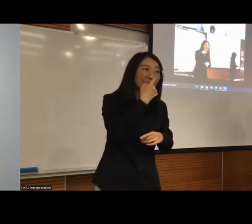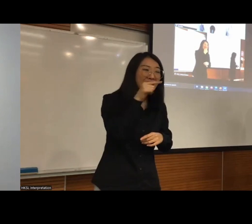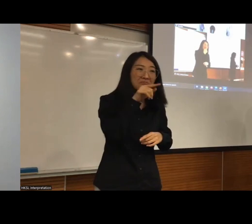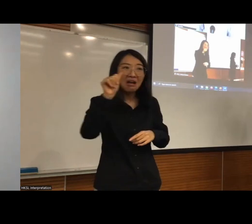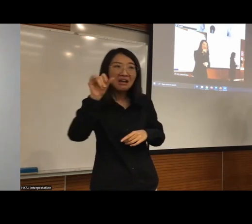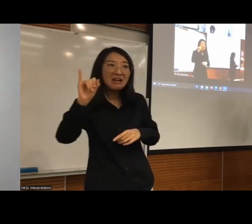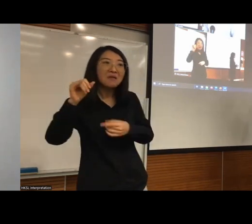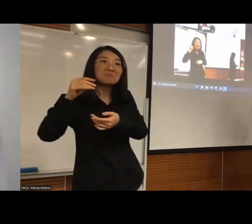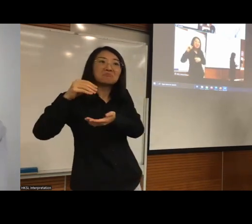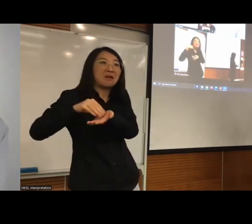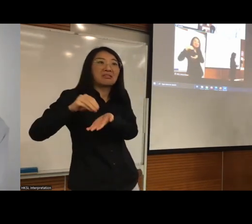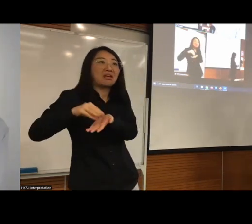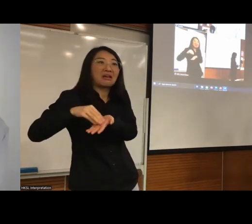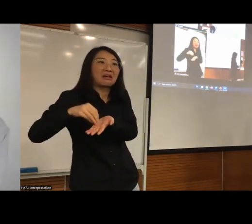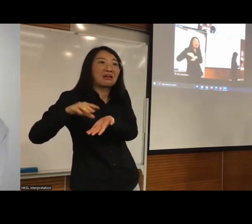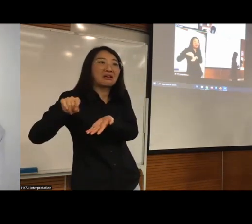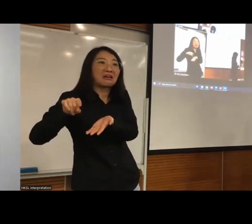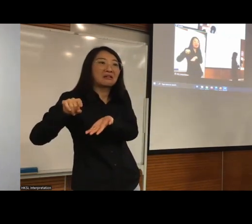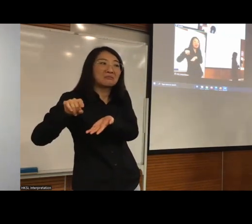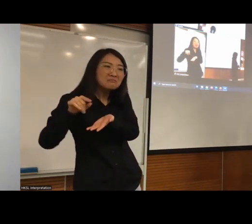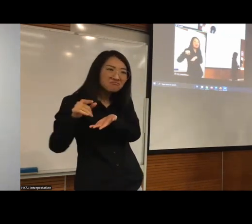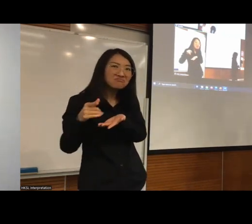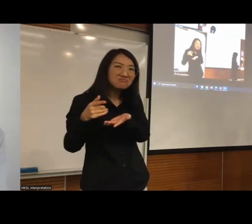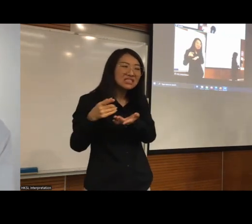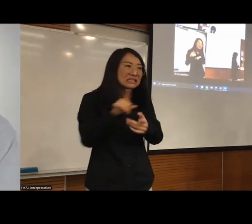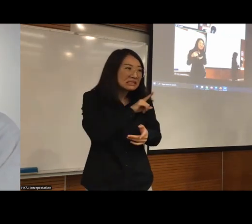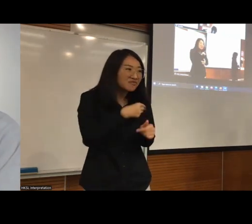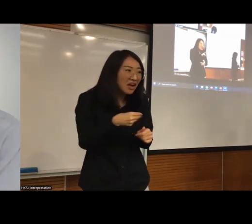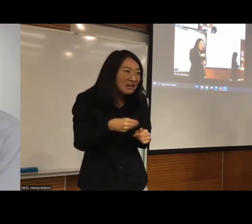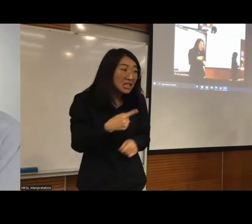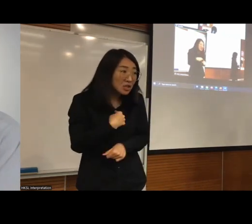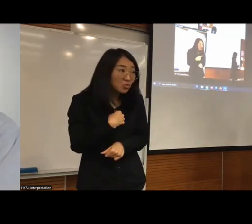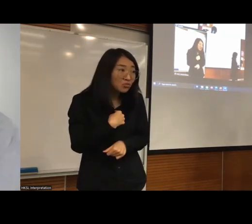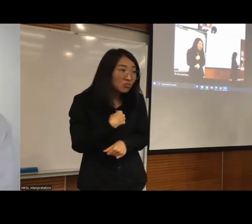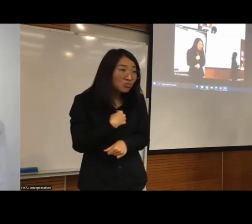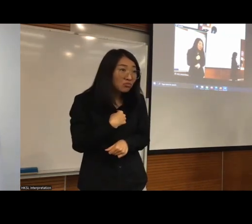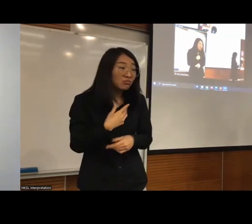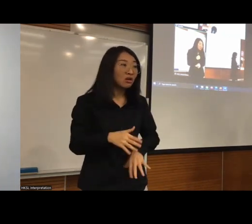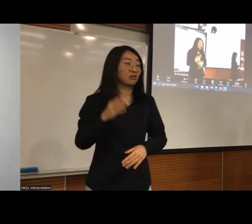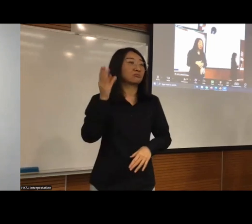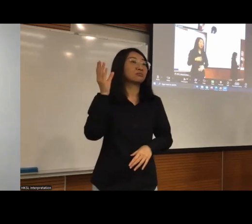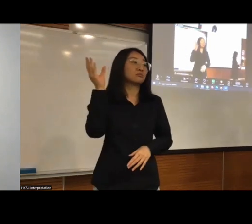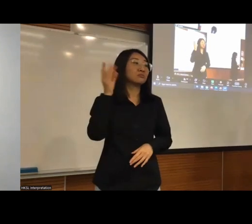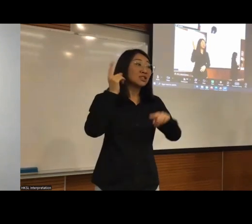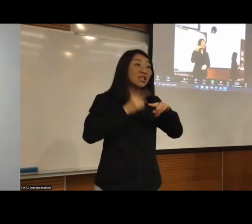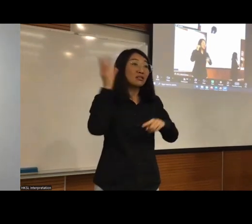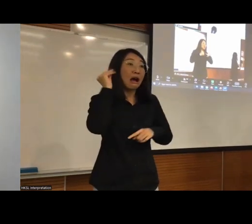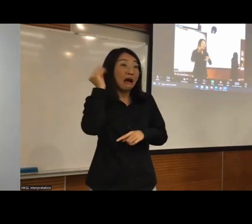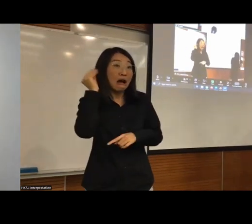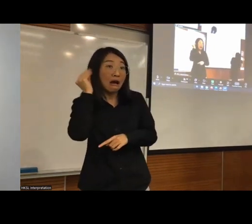So I suppose you mean in the source language. Yes, definitely. You need to find all sorts of